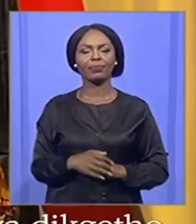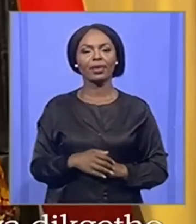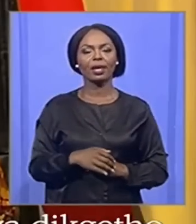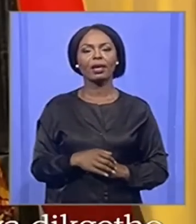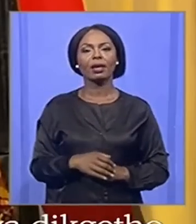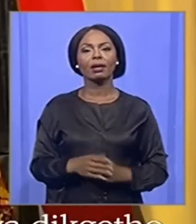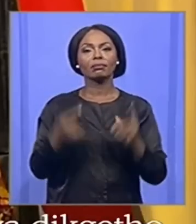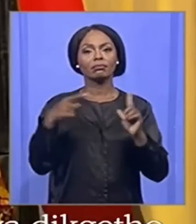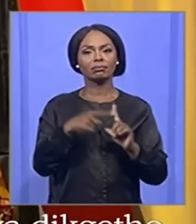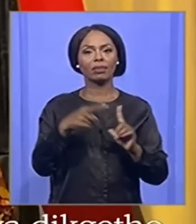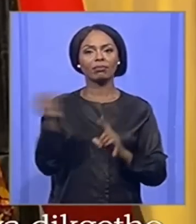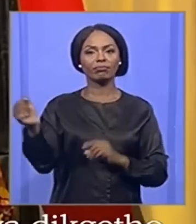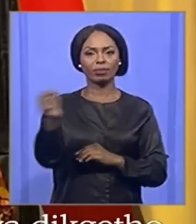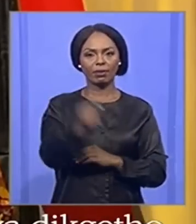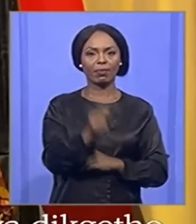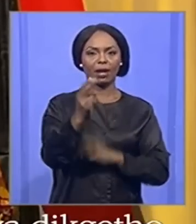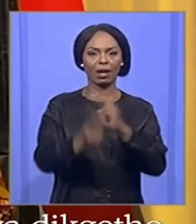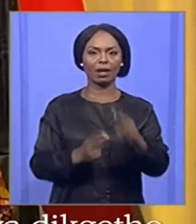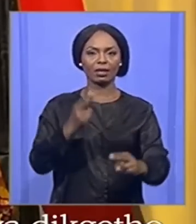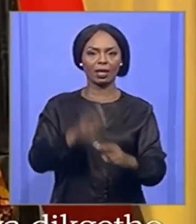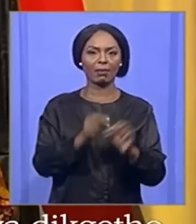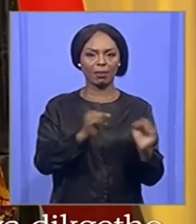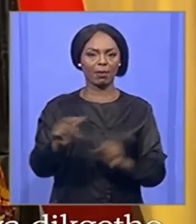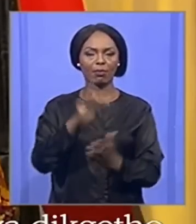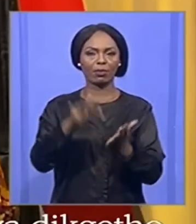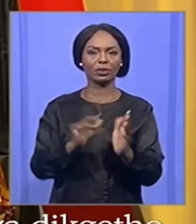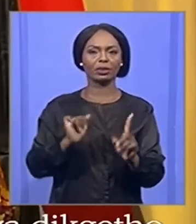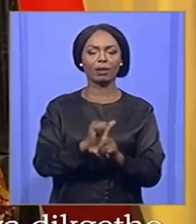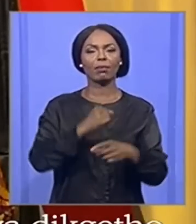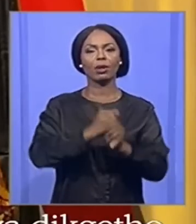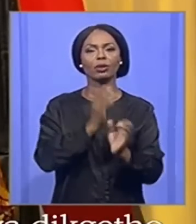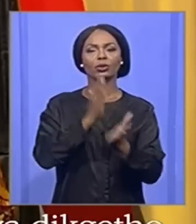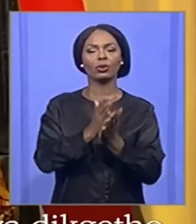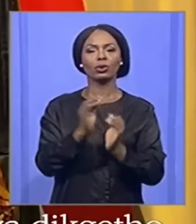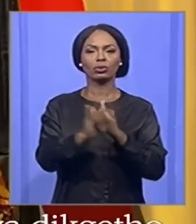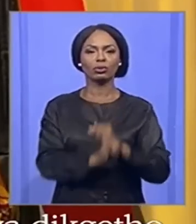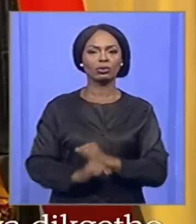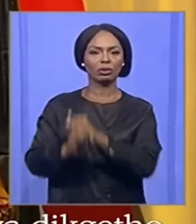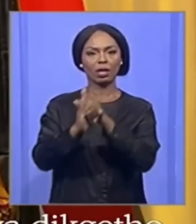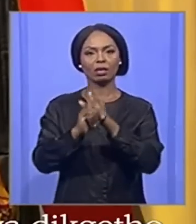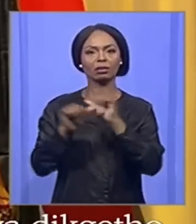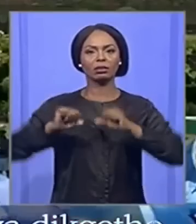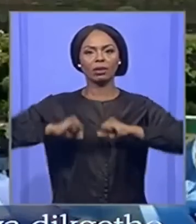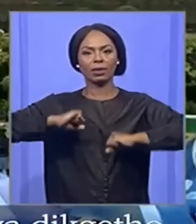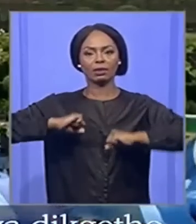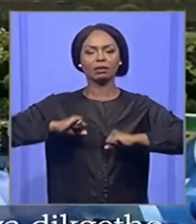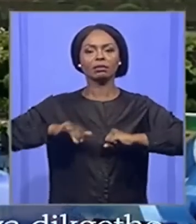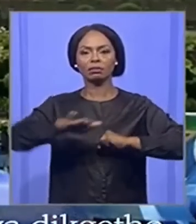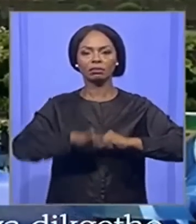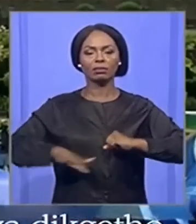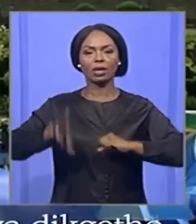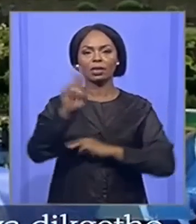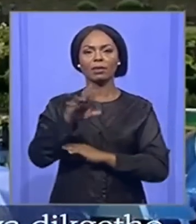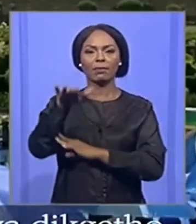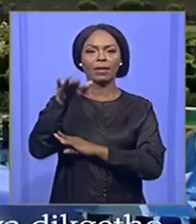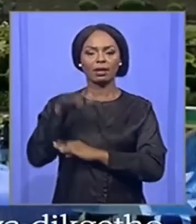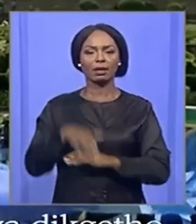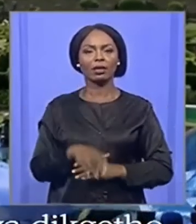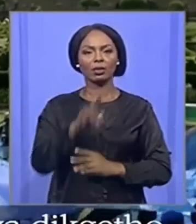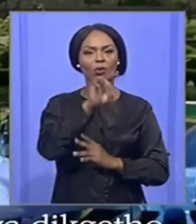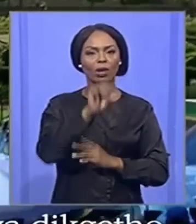Governor Kganyago will ensure continuity and institutional stability at the Reserve Bank. The US, judging by